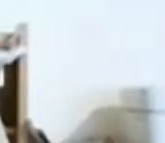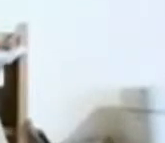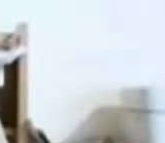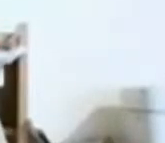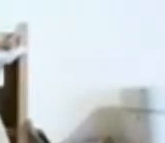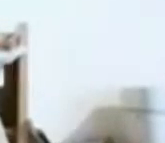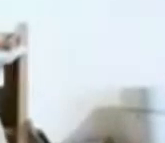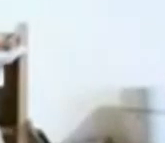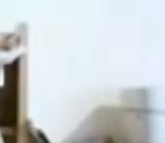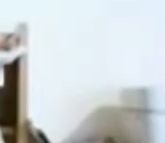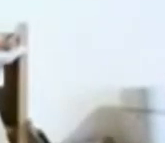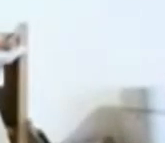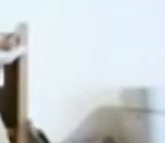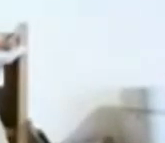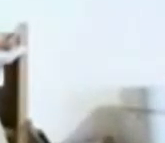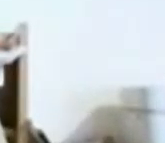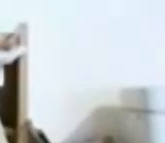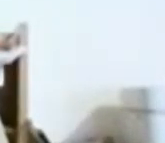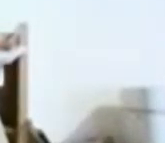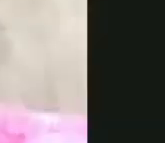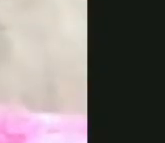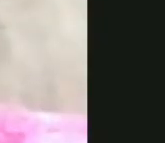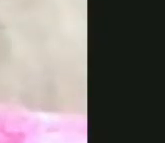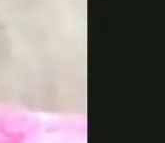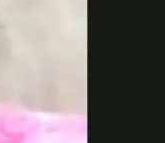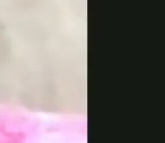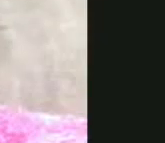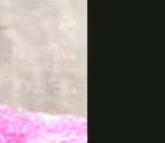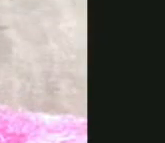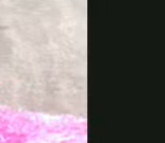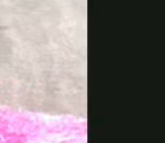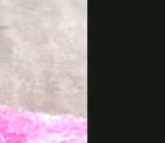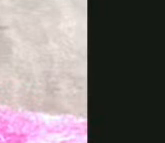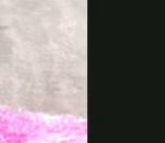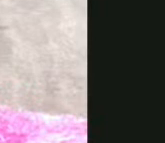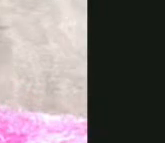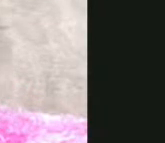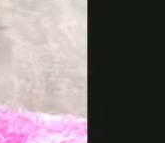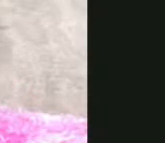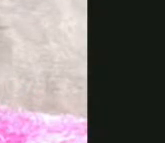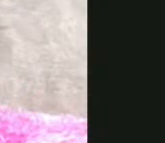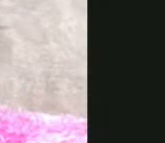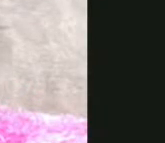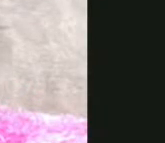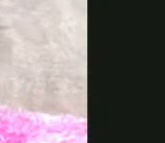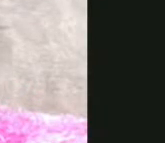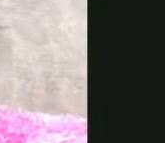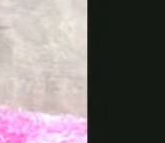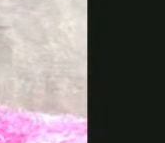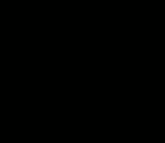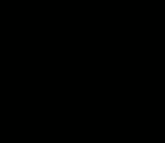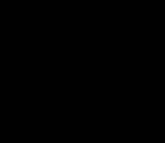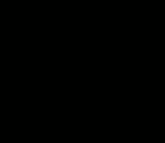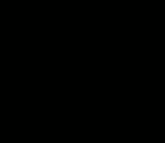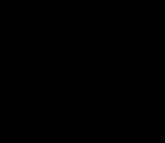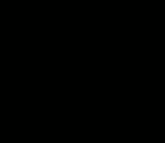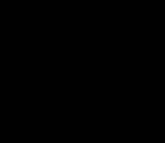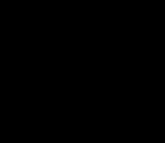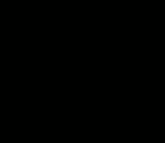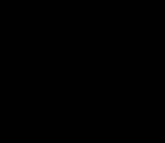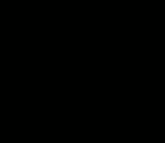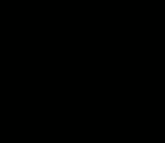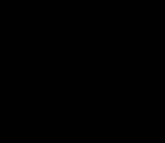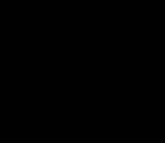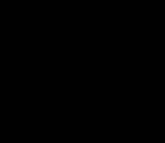bakaduri antaya bakosa rokotobo shata la baba. O Spirit of God, have your way. Be on the move and